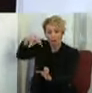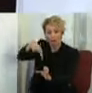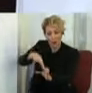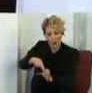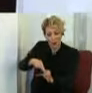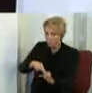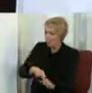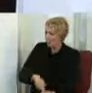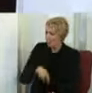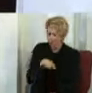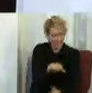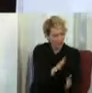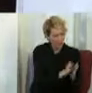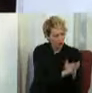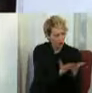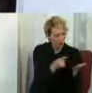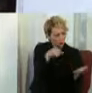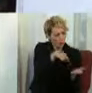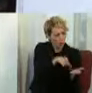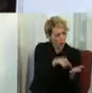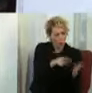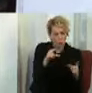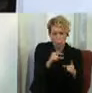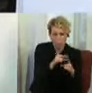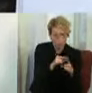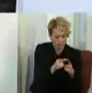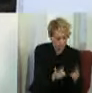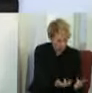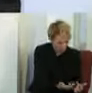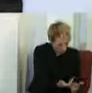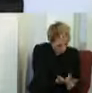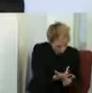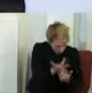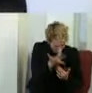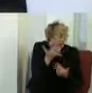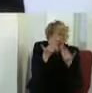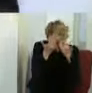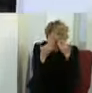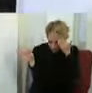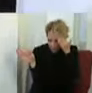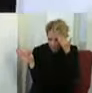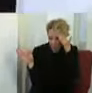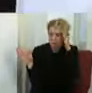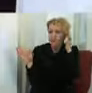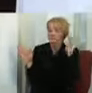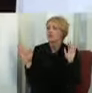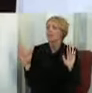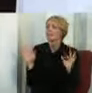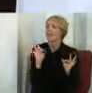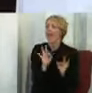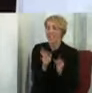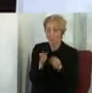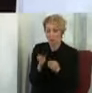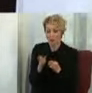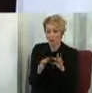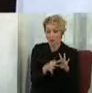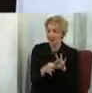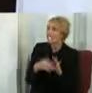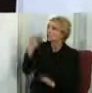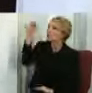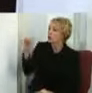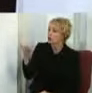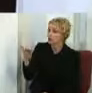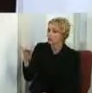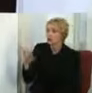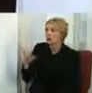to a more most excellent way, a way that is of you. And now, God, I pray that you would be